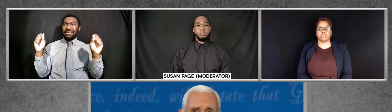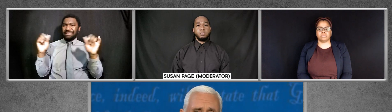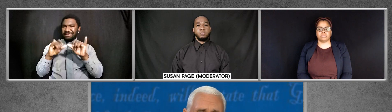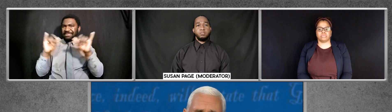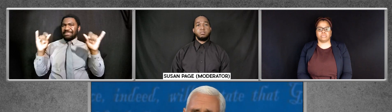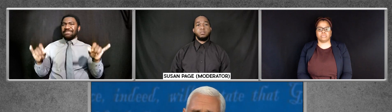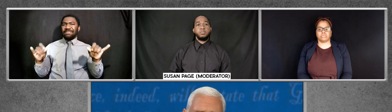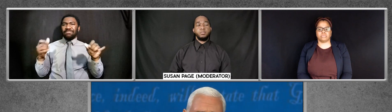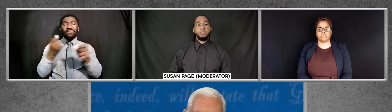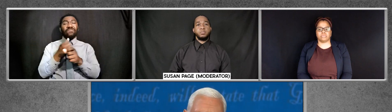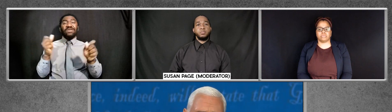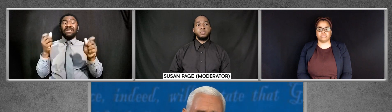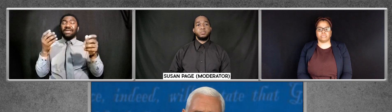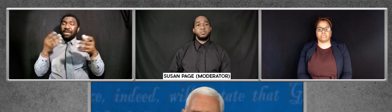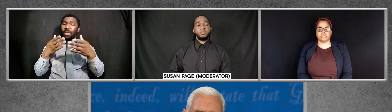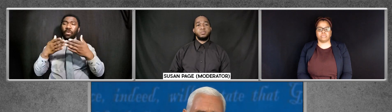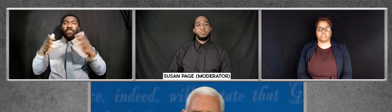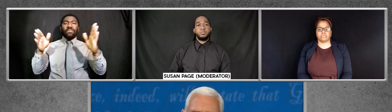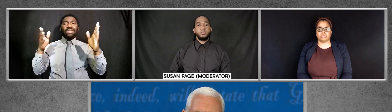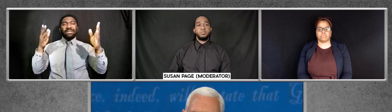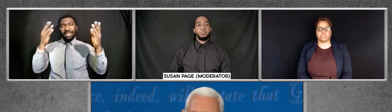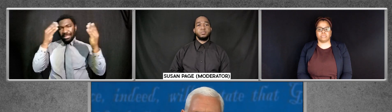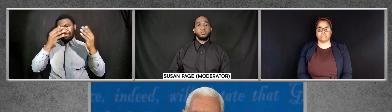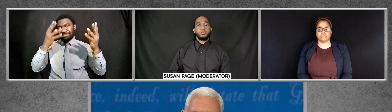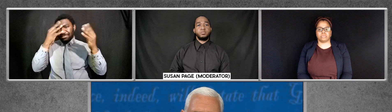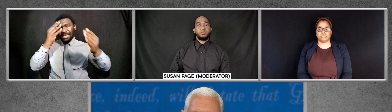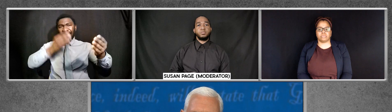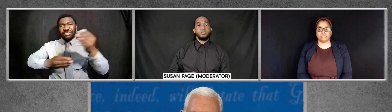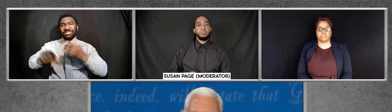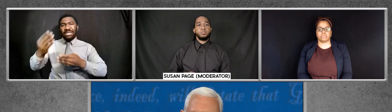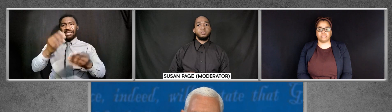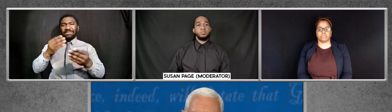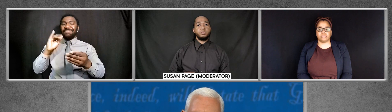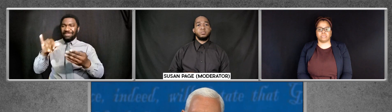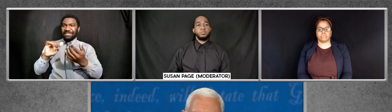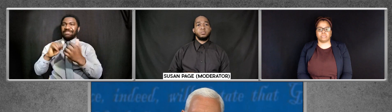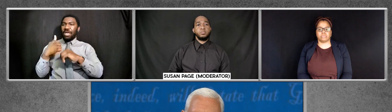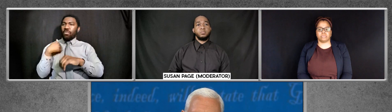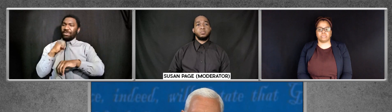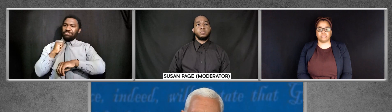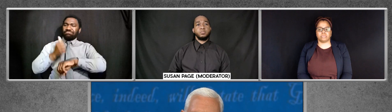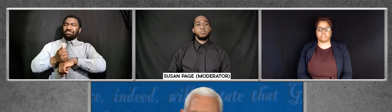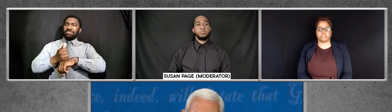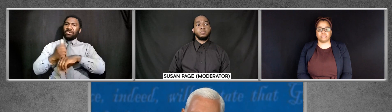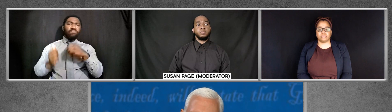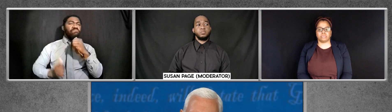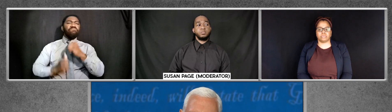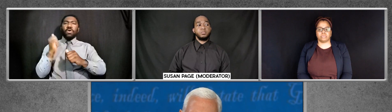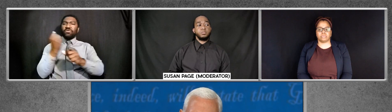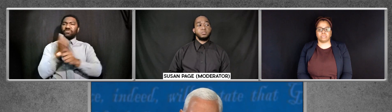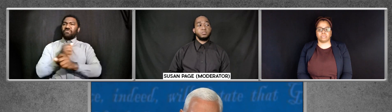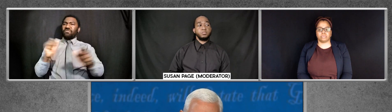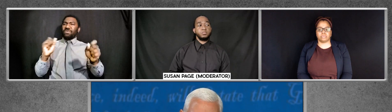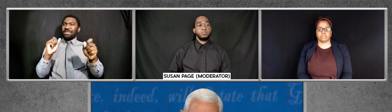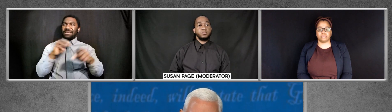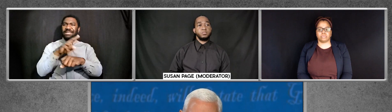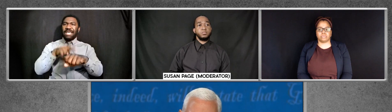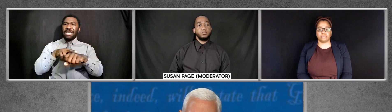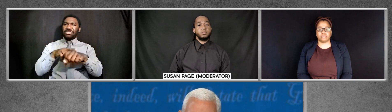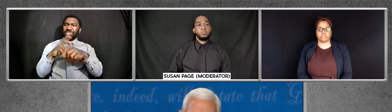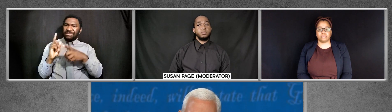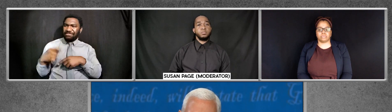we've created literally the freest and most prosperous nation in the history of the world. But I would tell